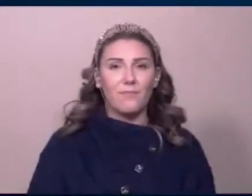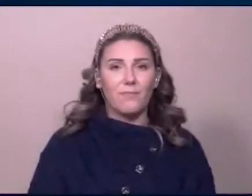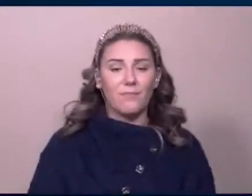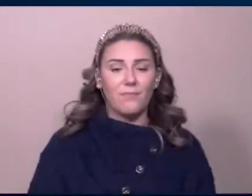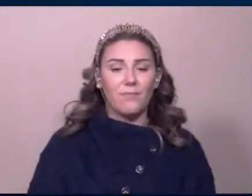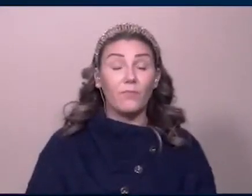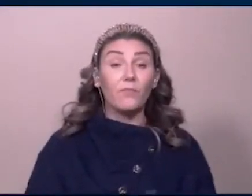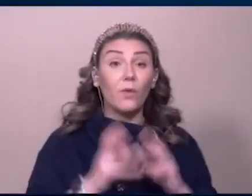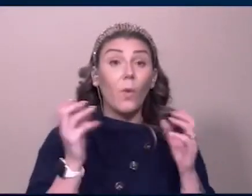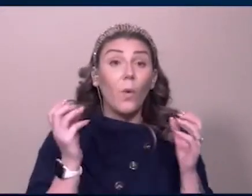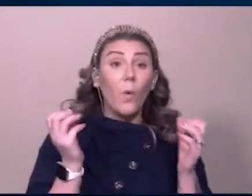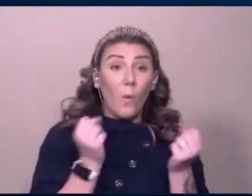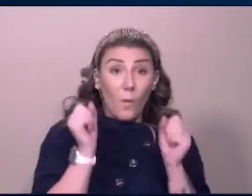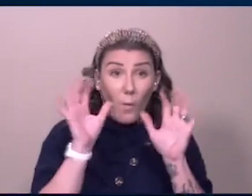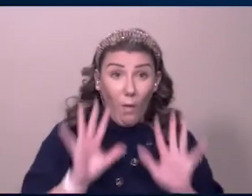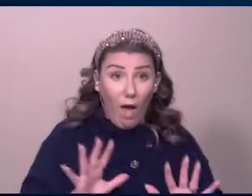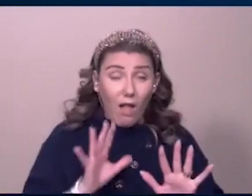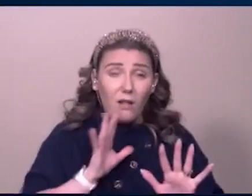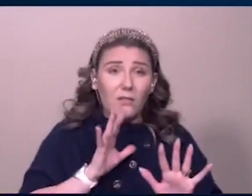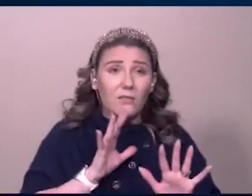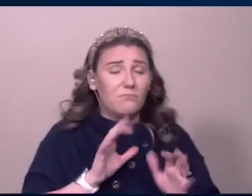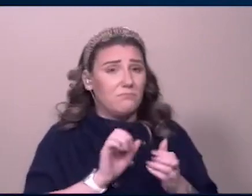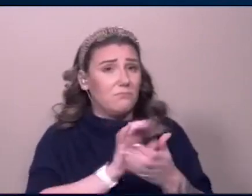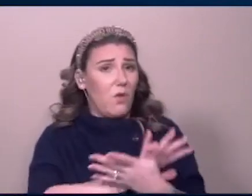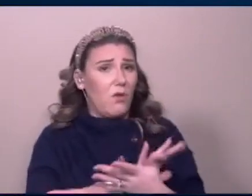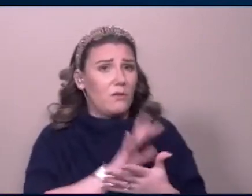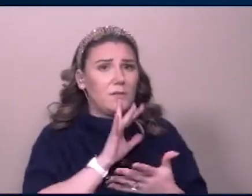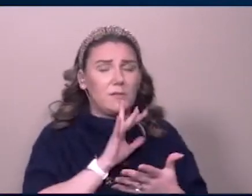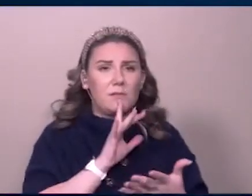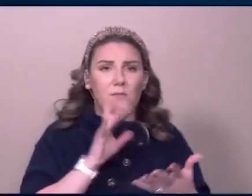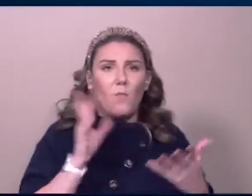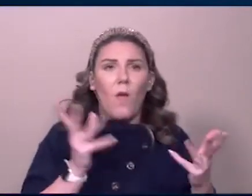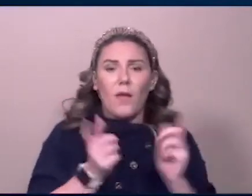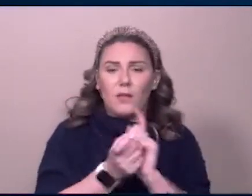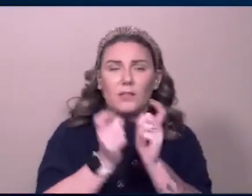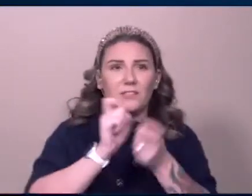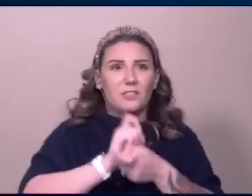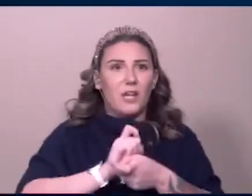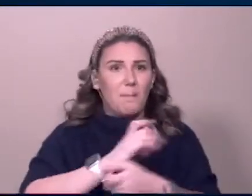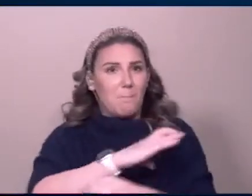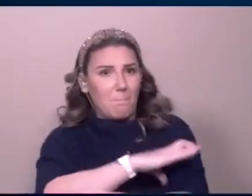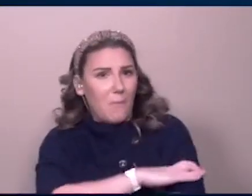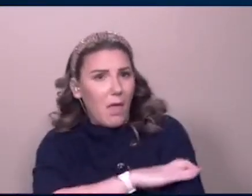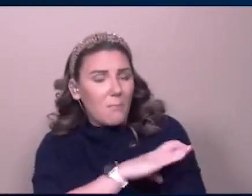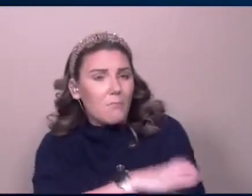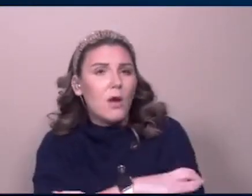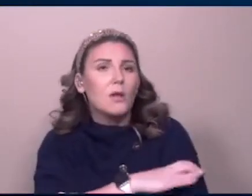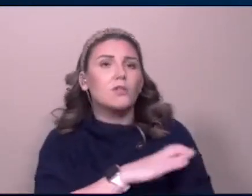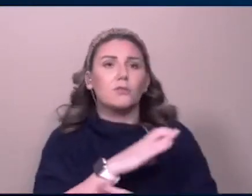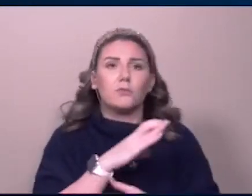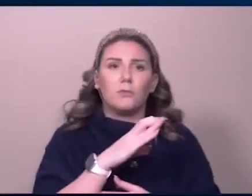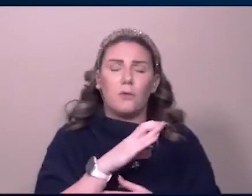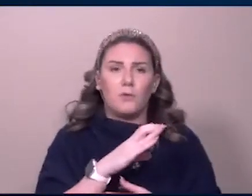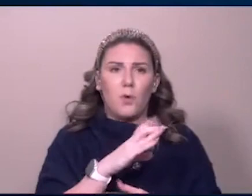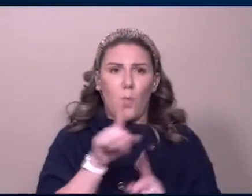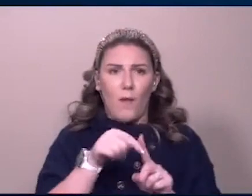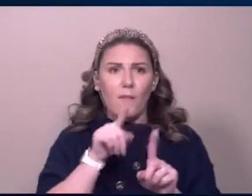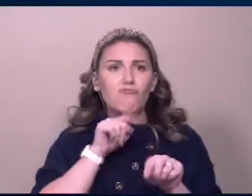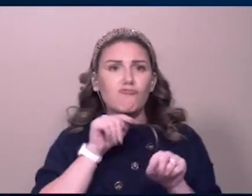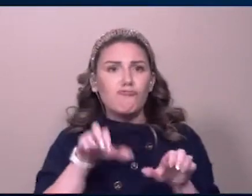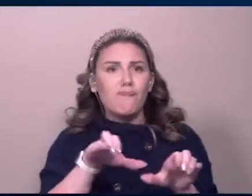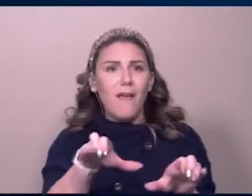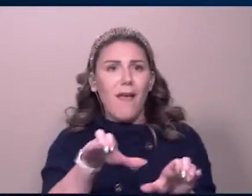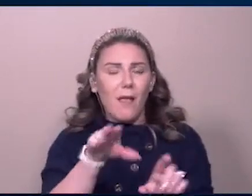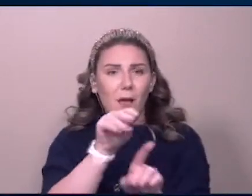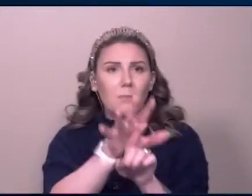Cold weather causes changes in our blood pressure. As we react to that exposure, it can affect